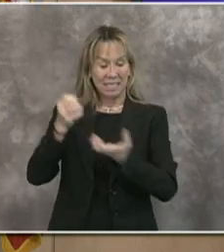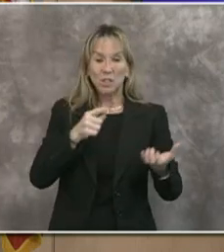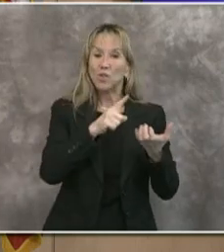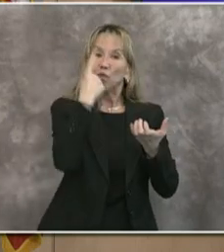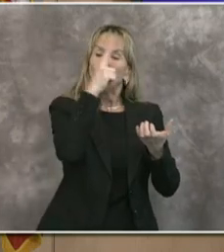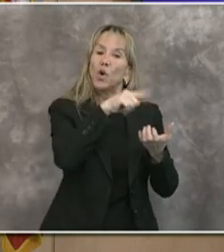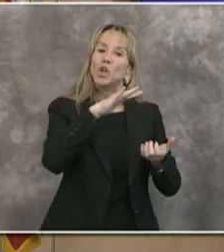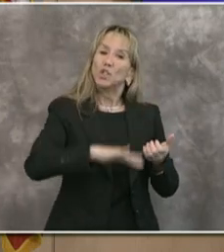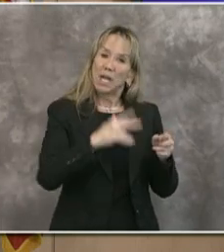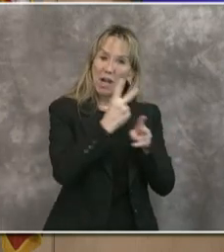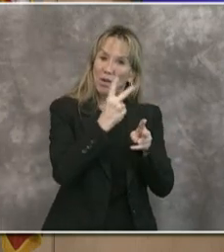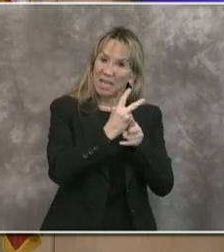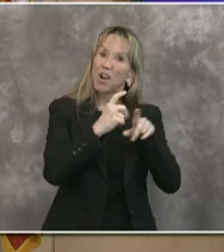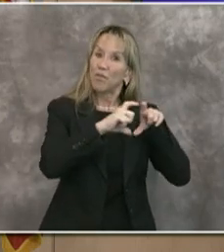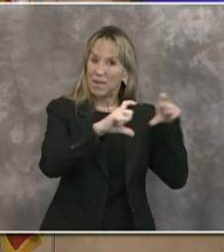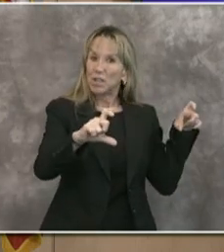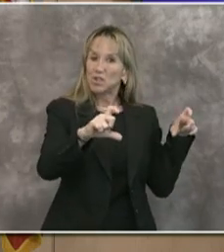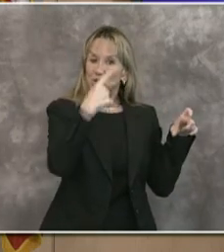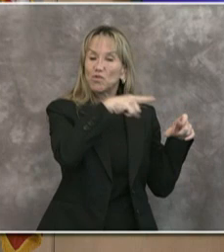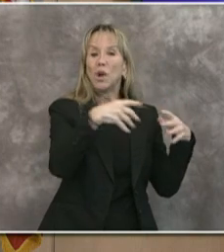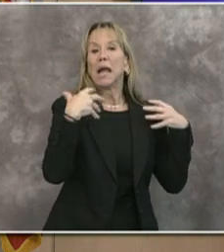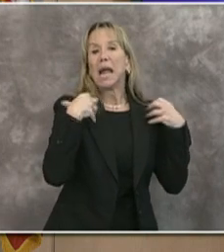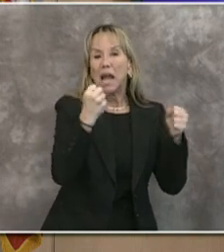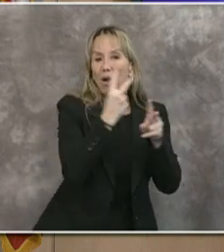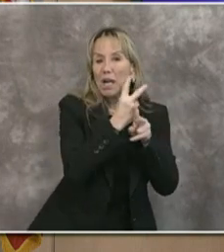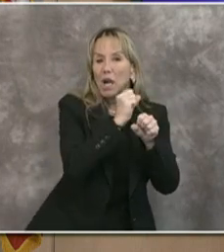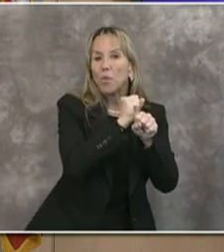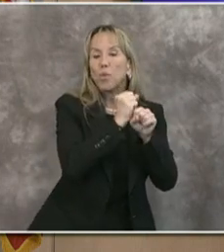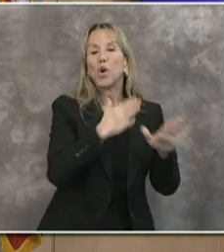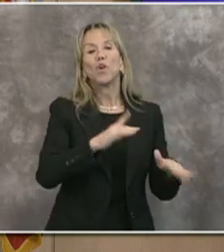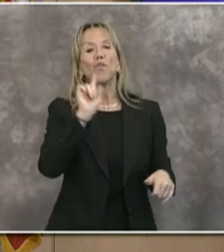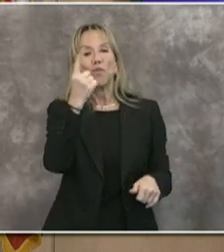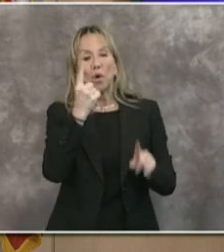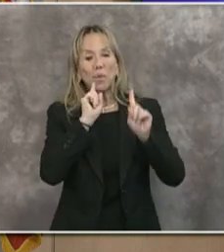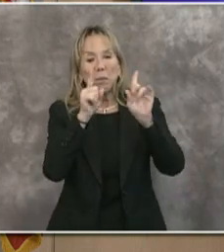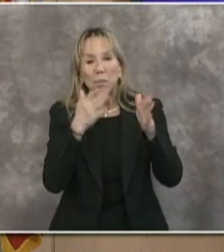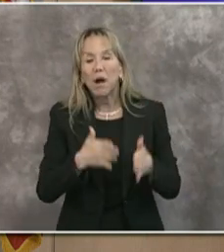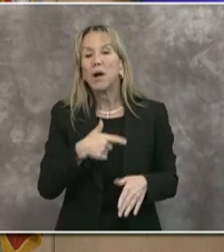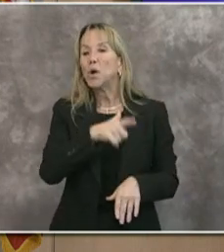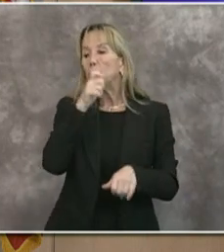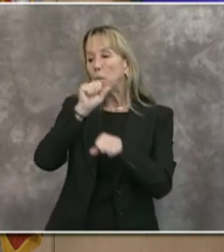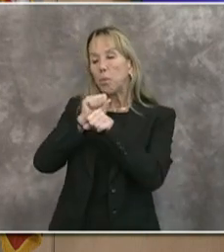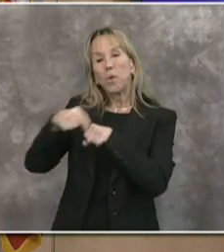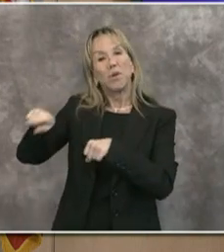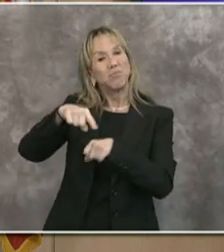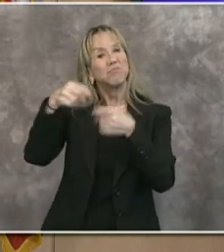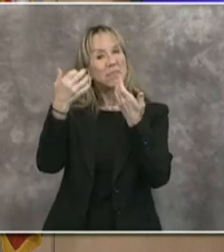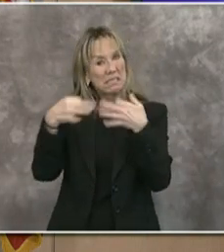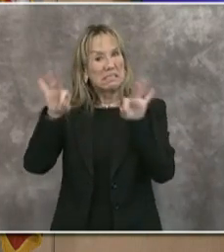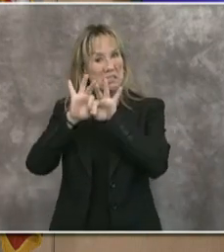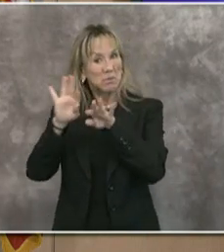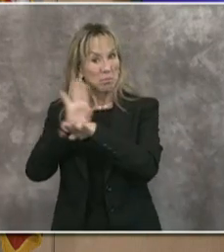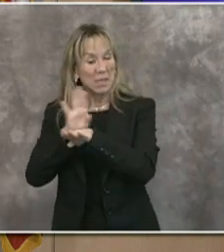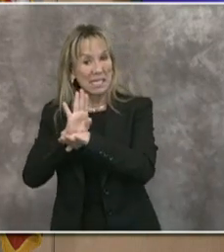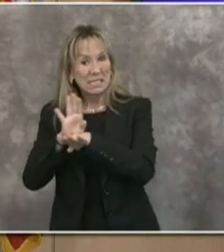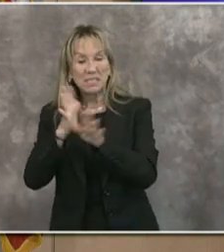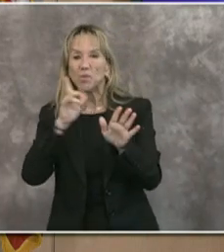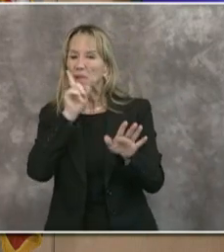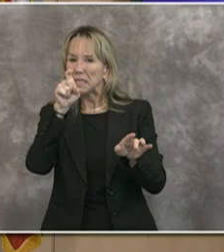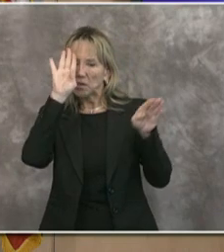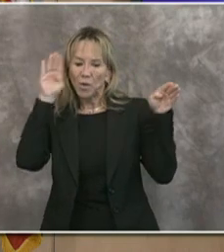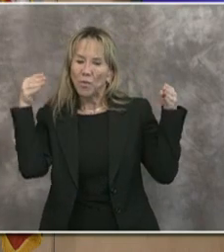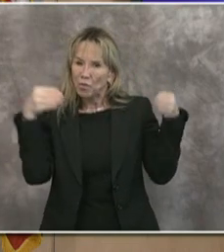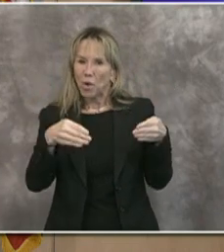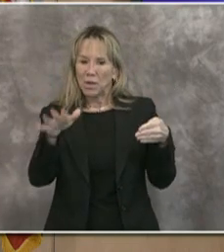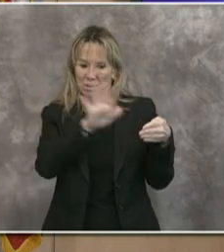vouchers to our health care workers, first responders, employees of essential businesses. I think one area we have to spend considerable more time focusing on